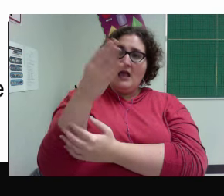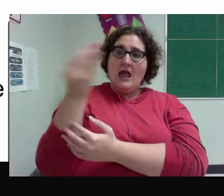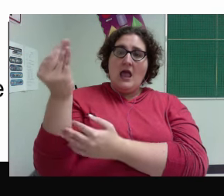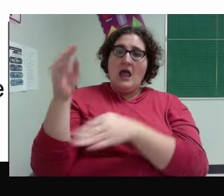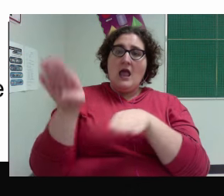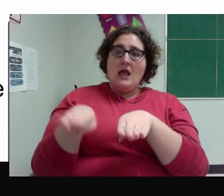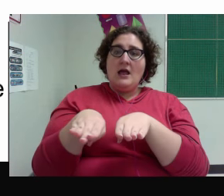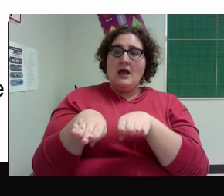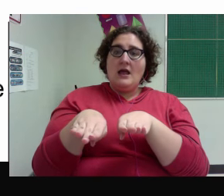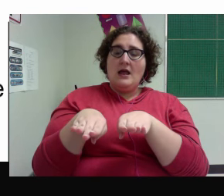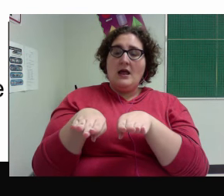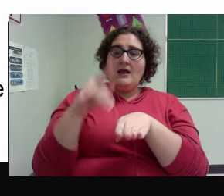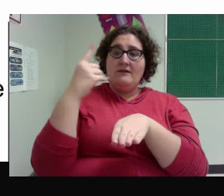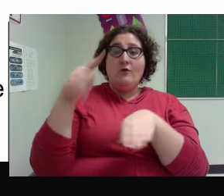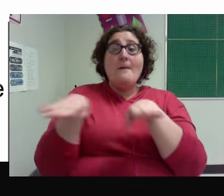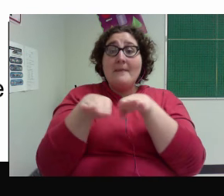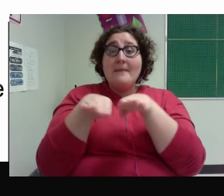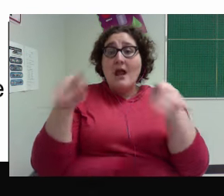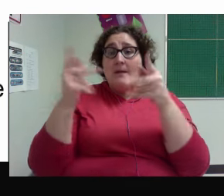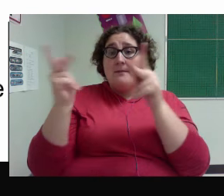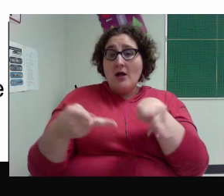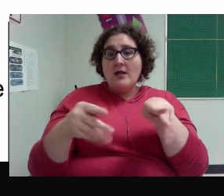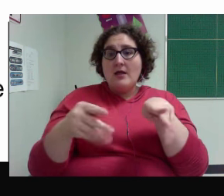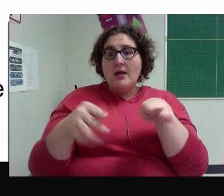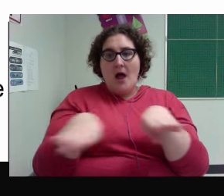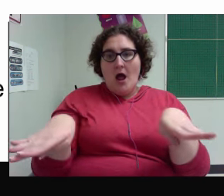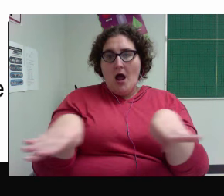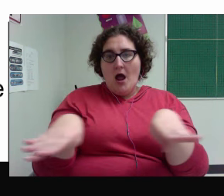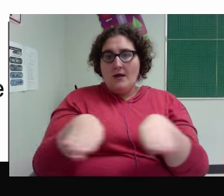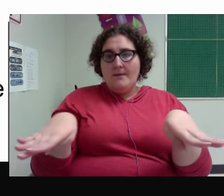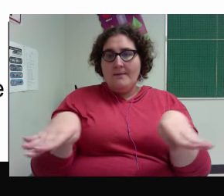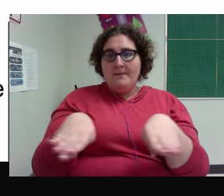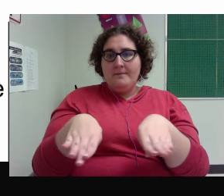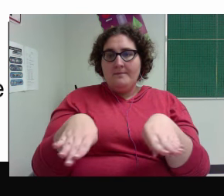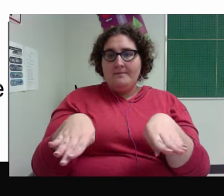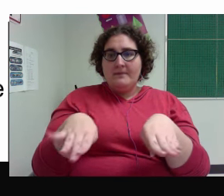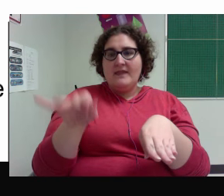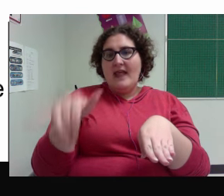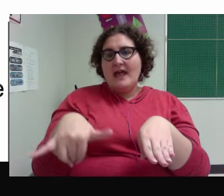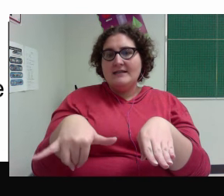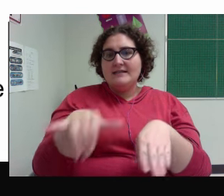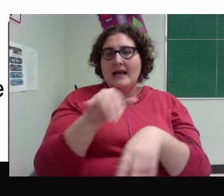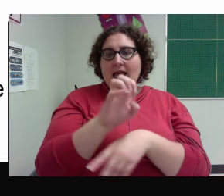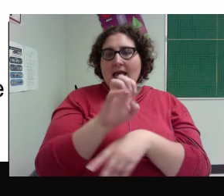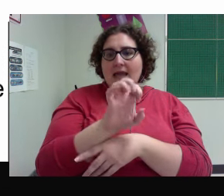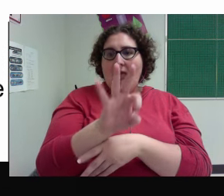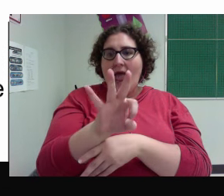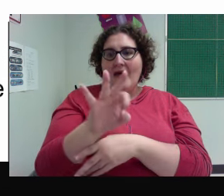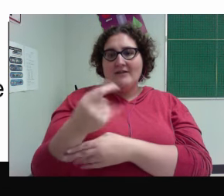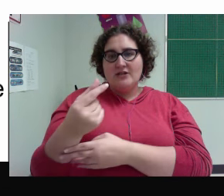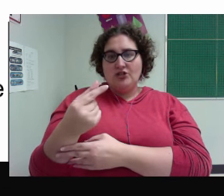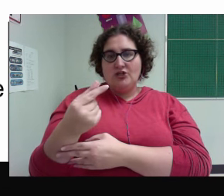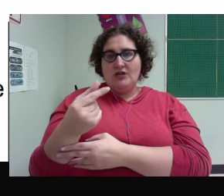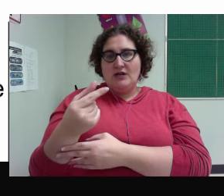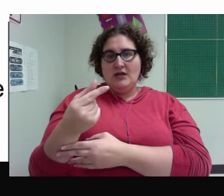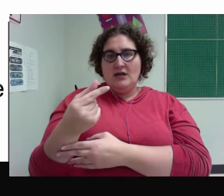And plane, if to be parallel to that, we'd have to have the bottom. And so we could say it's